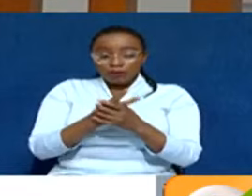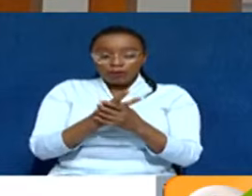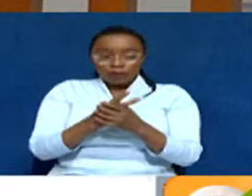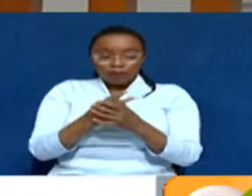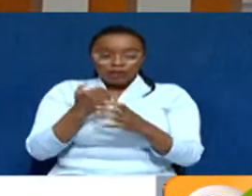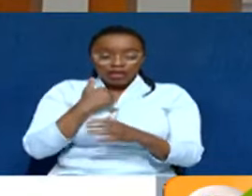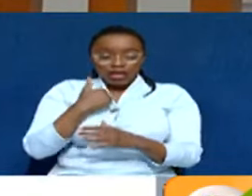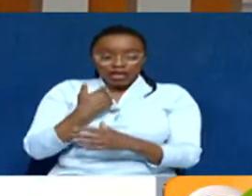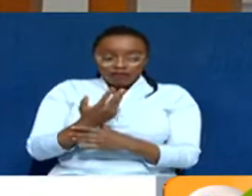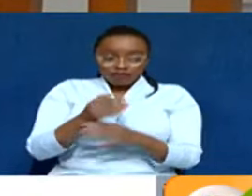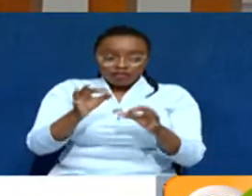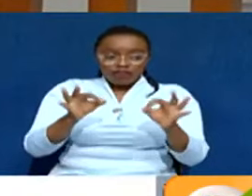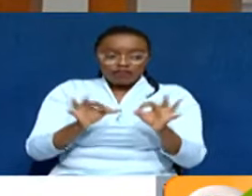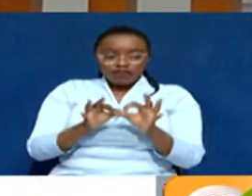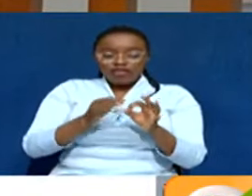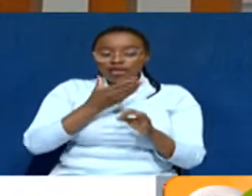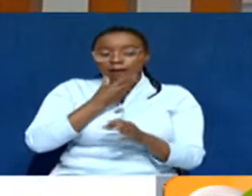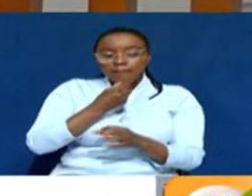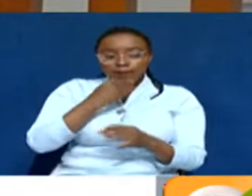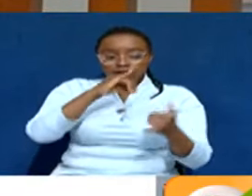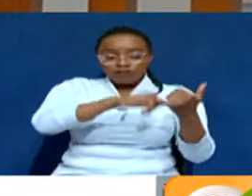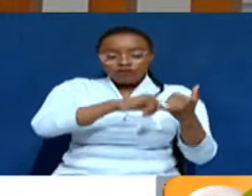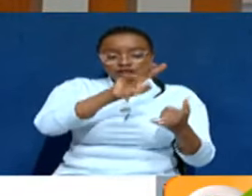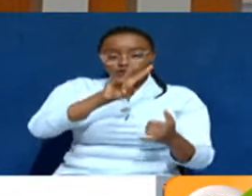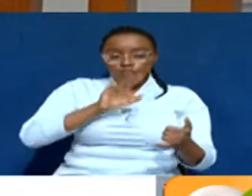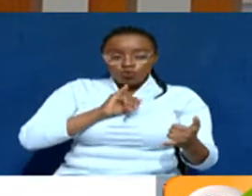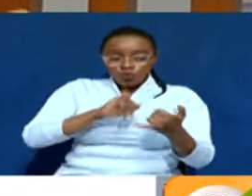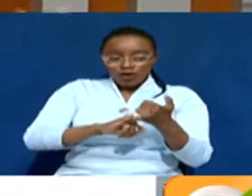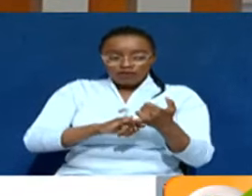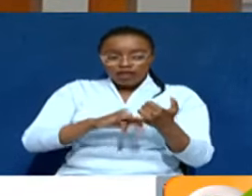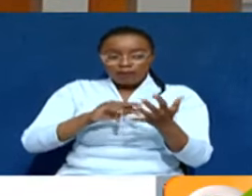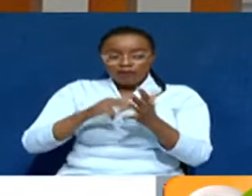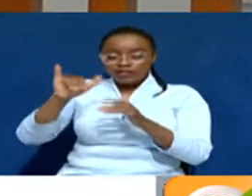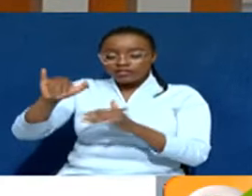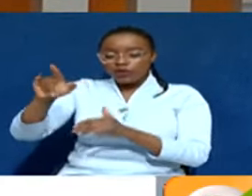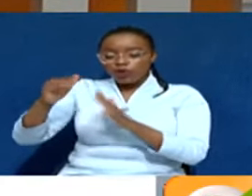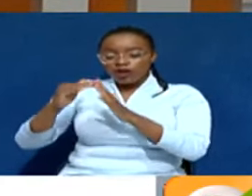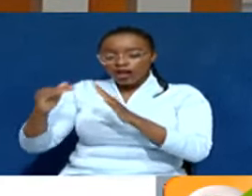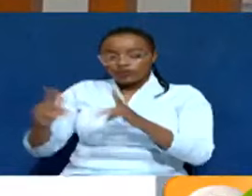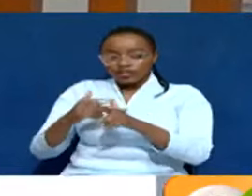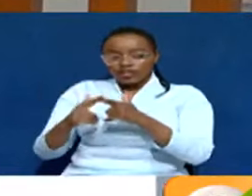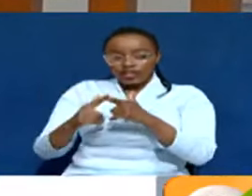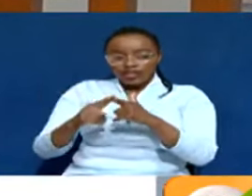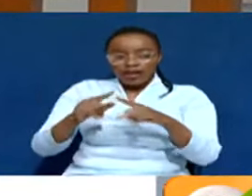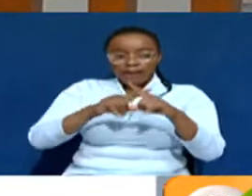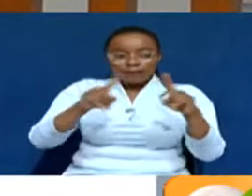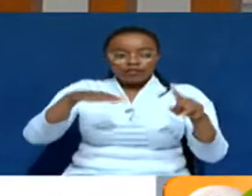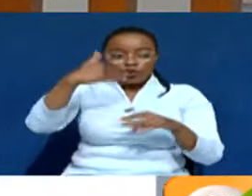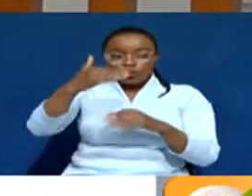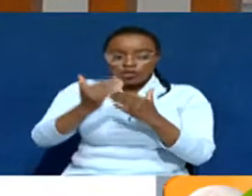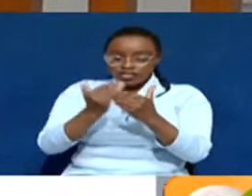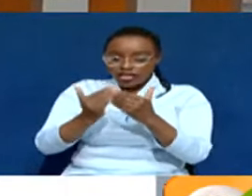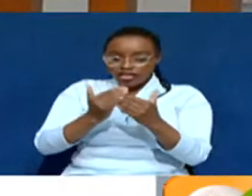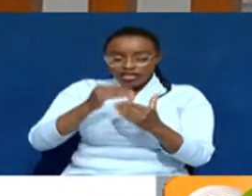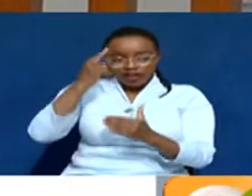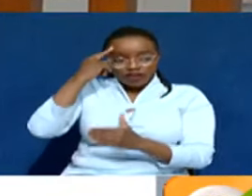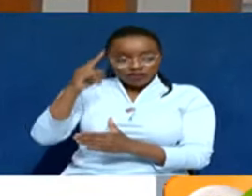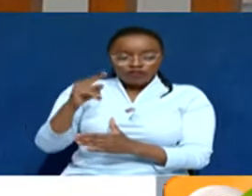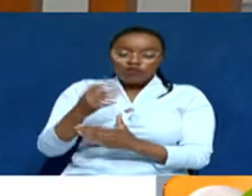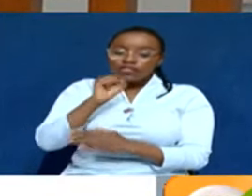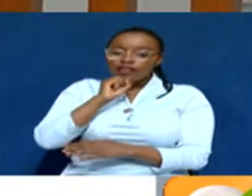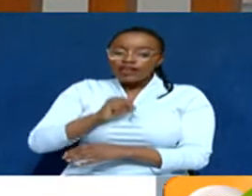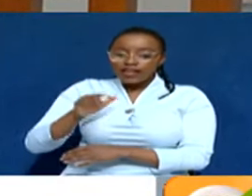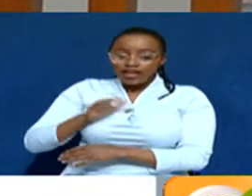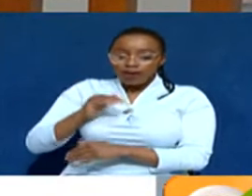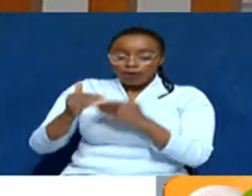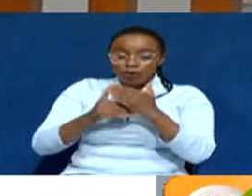I had two families. The guy was married to two wives, so I used to stay in this house and the other. But I used to take care of their grandmother. And